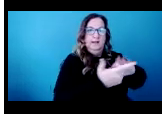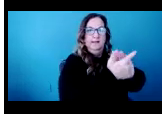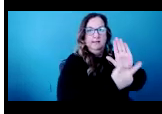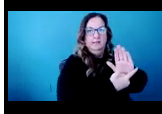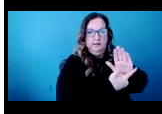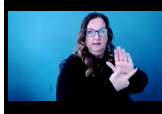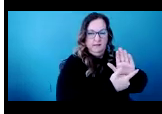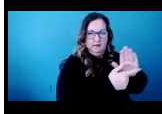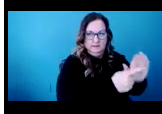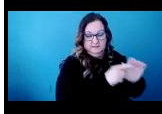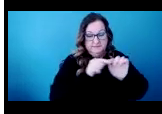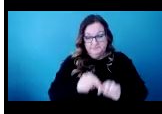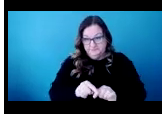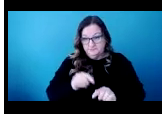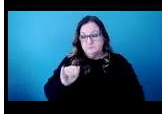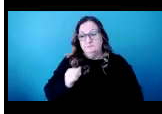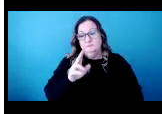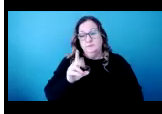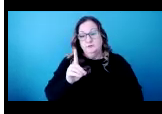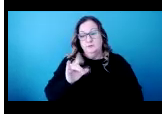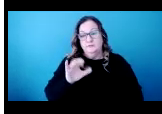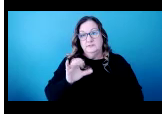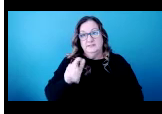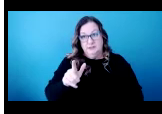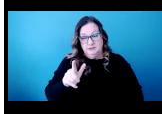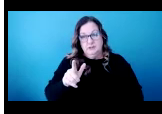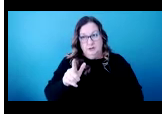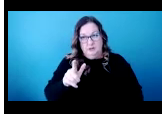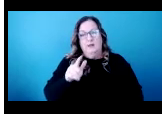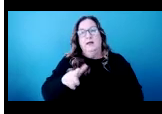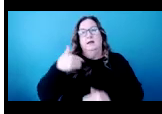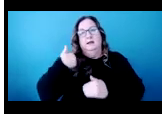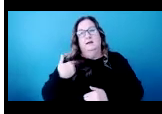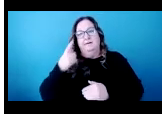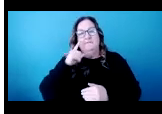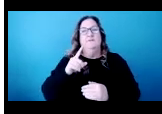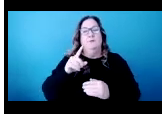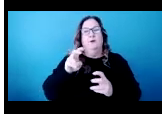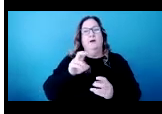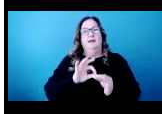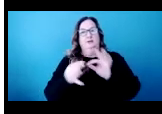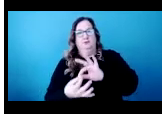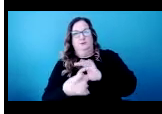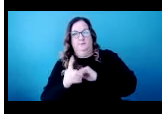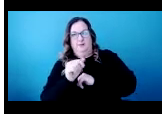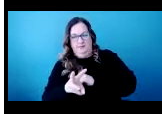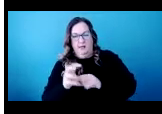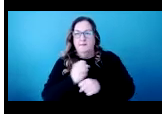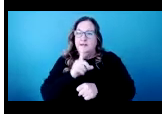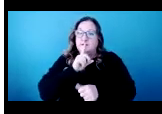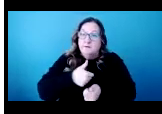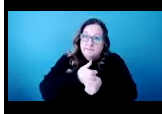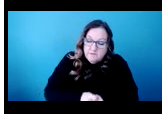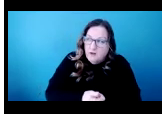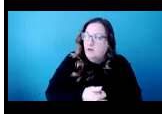branch interprets laws to make sure that the laws are in compliance with the Constitution and